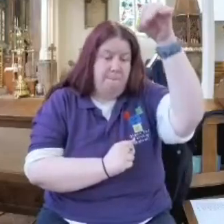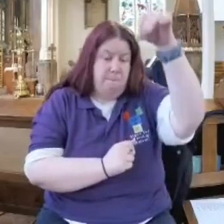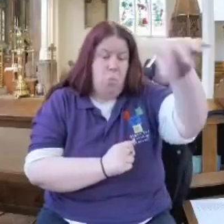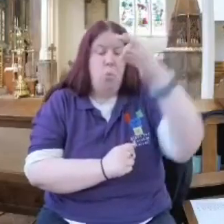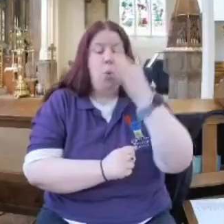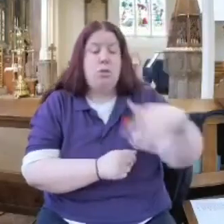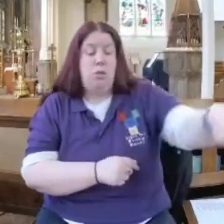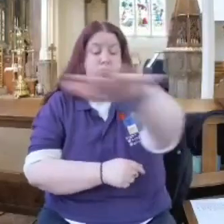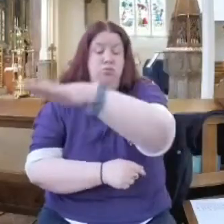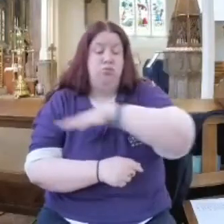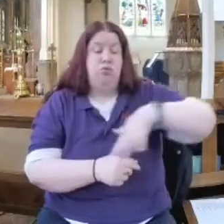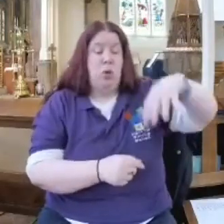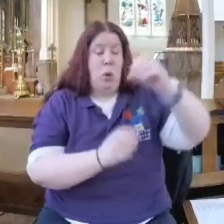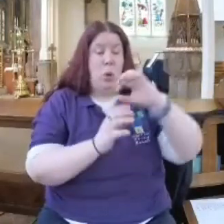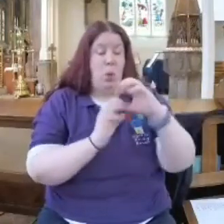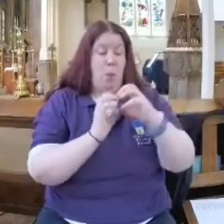the lake.